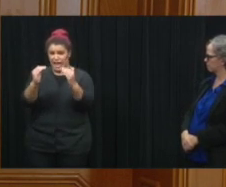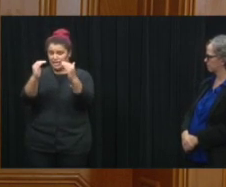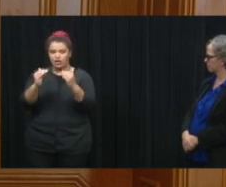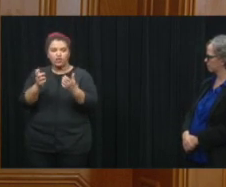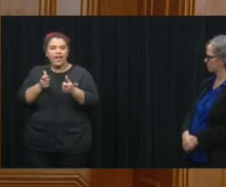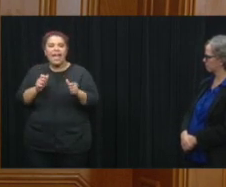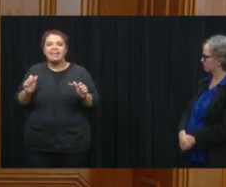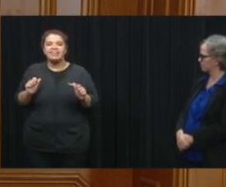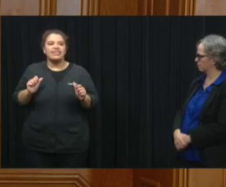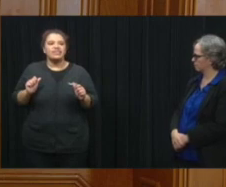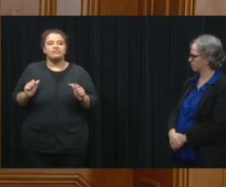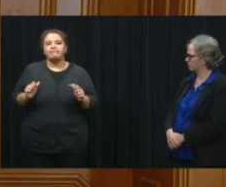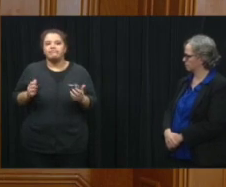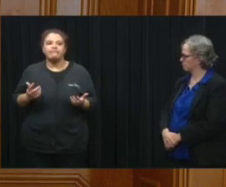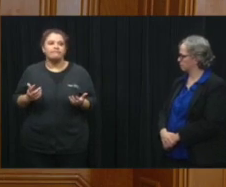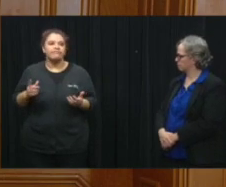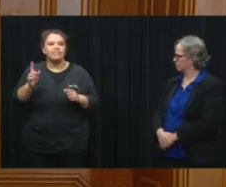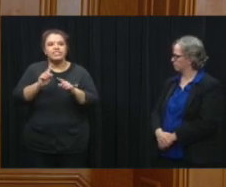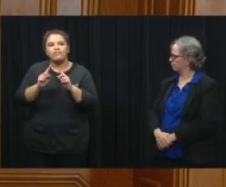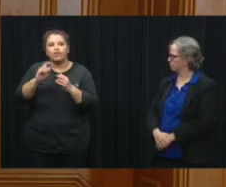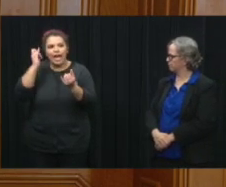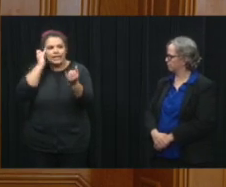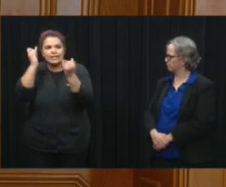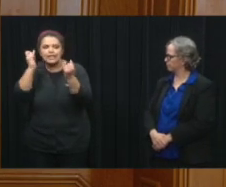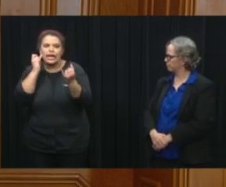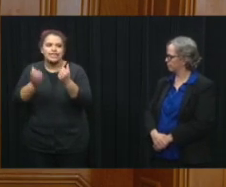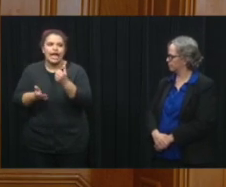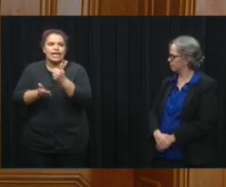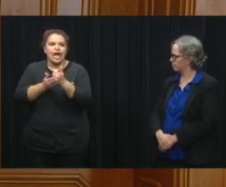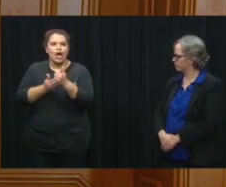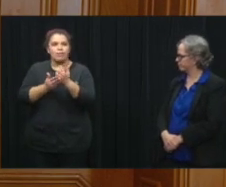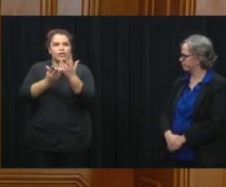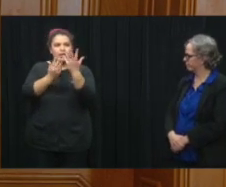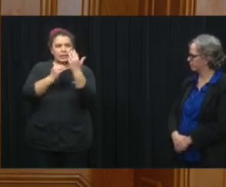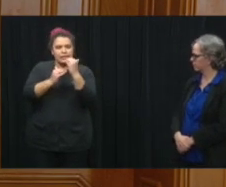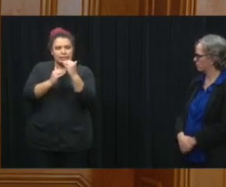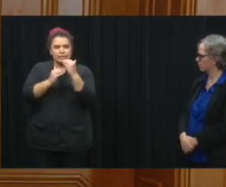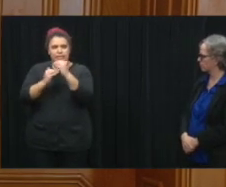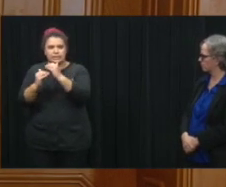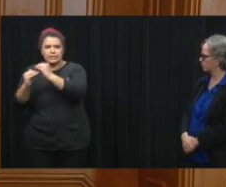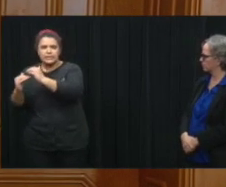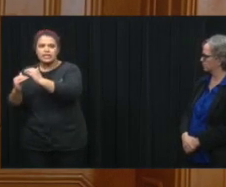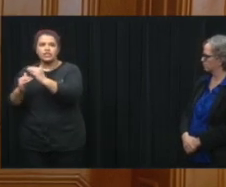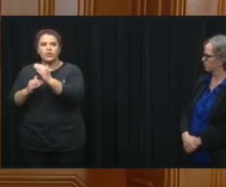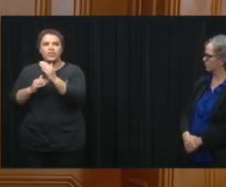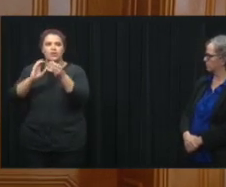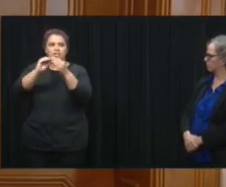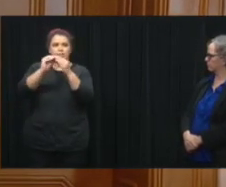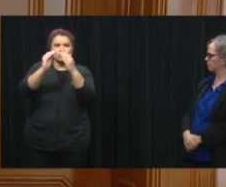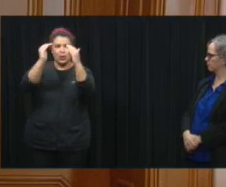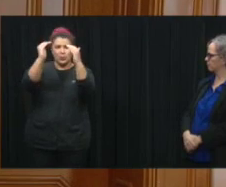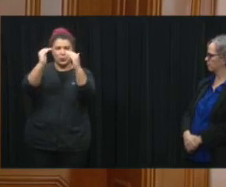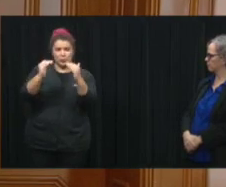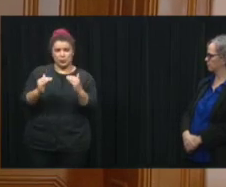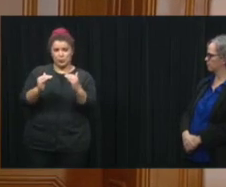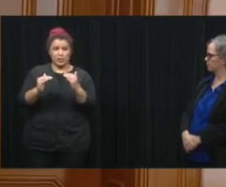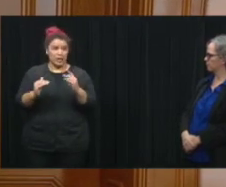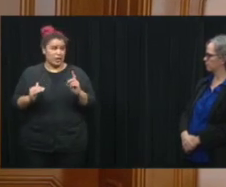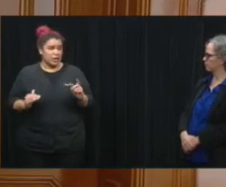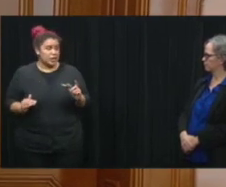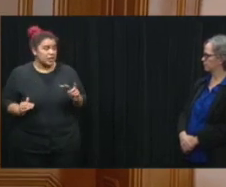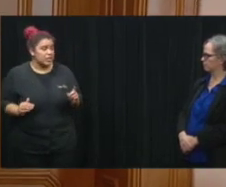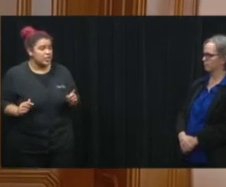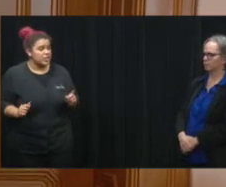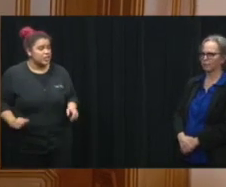toolbox, mitigation-wise, to help bring that number down? I'll let the doctor take that. I think these numbers, these numbers